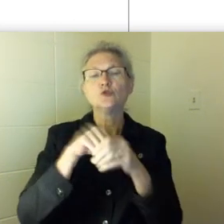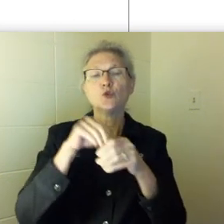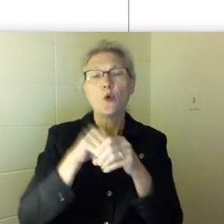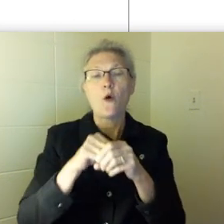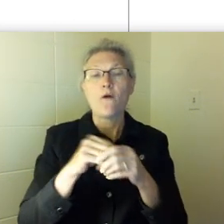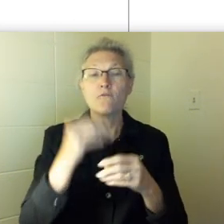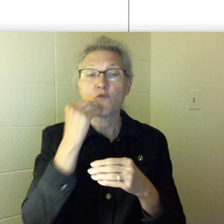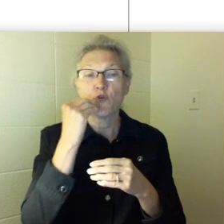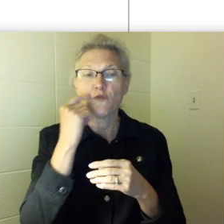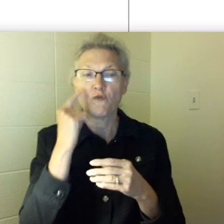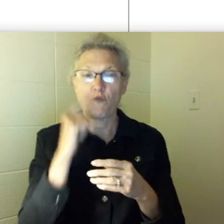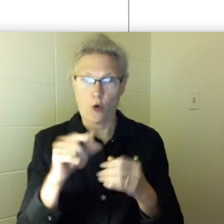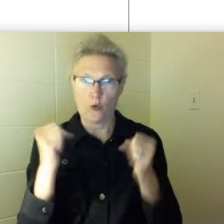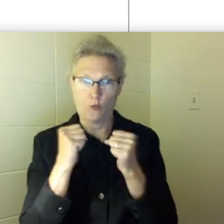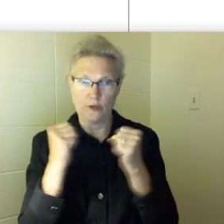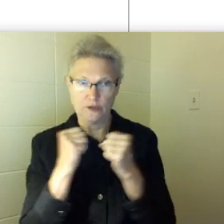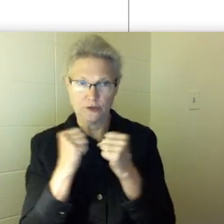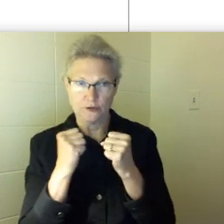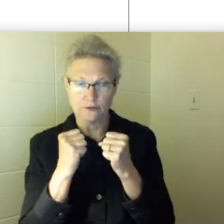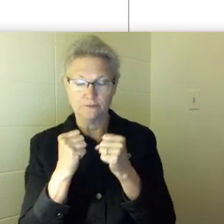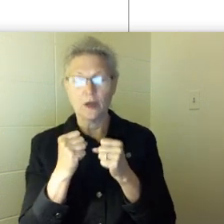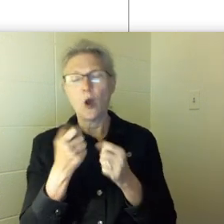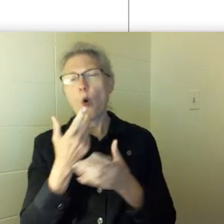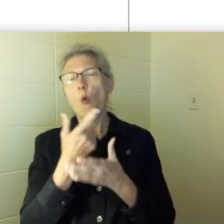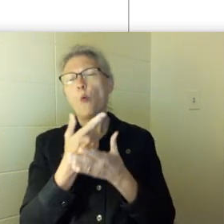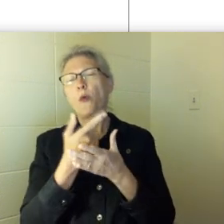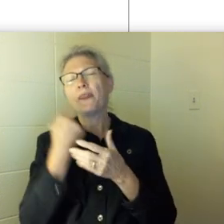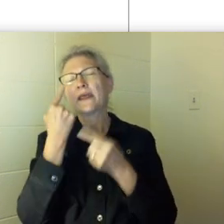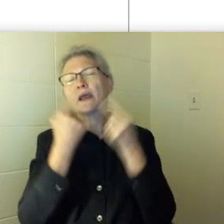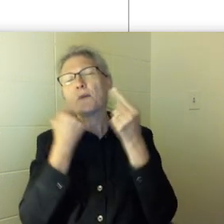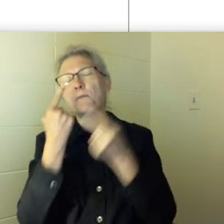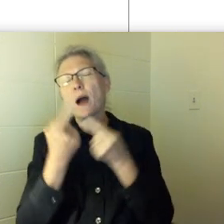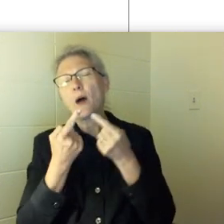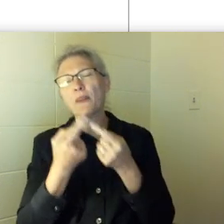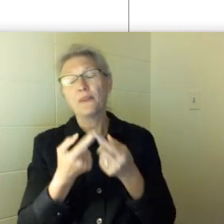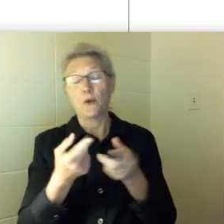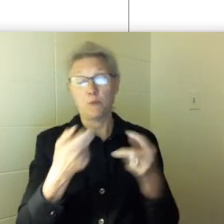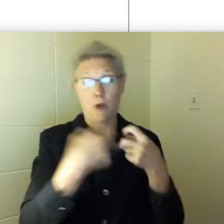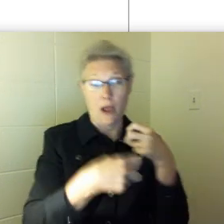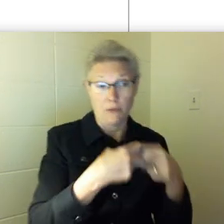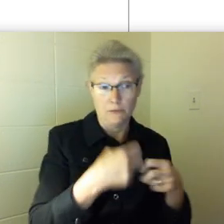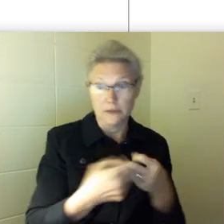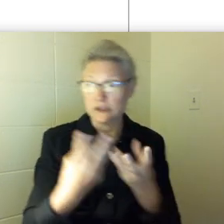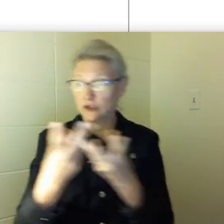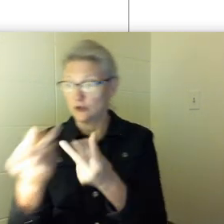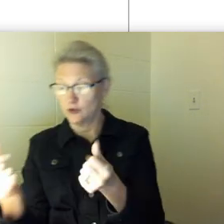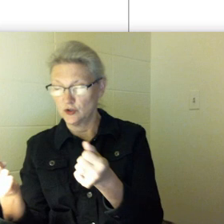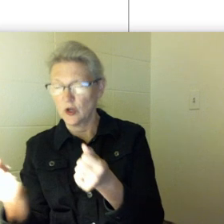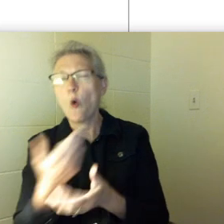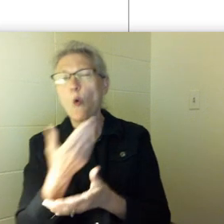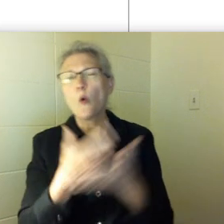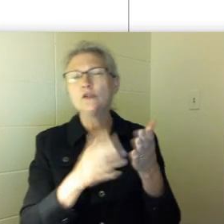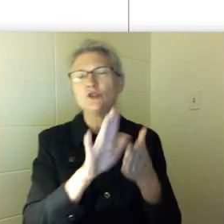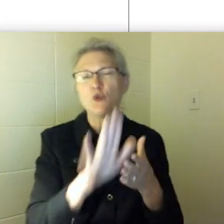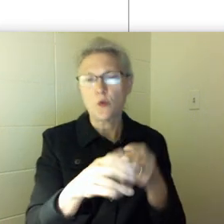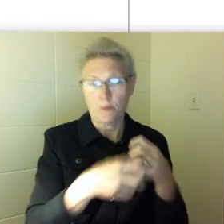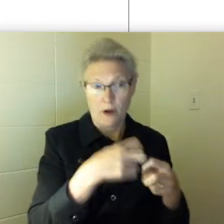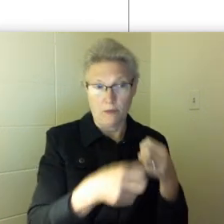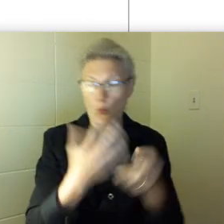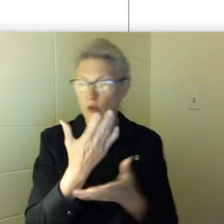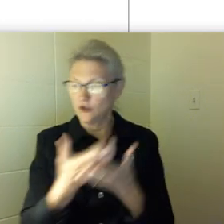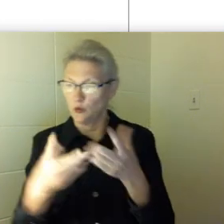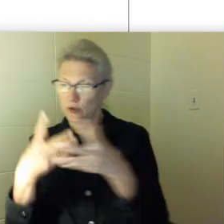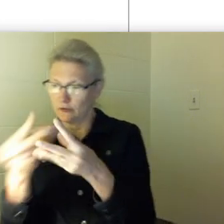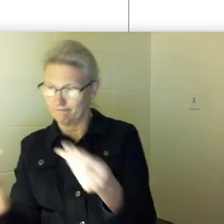developed, let's first start with what is going to be the problem or the issue in your fable, and then how is it resolved? How